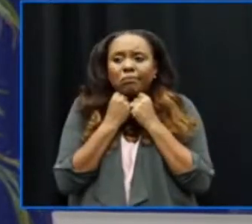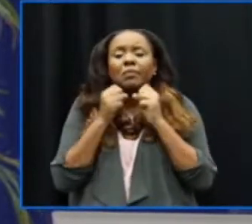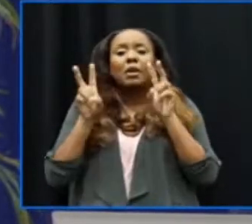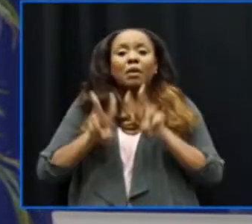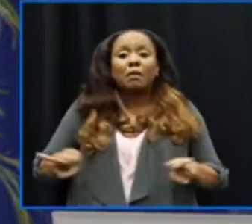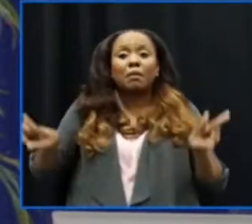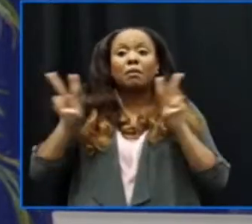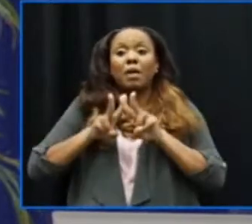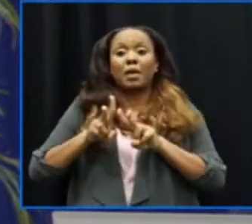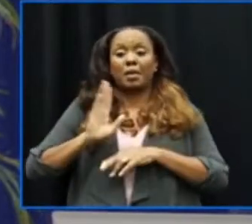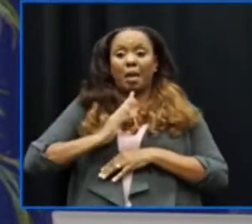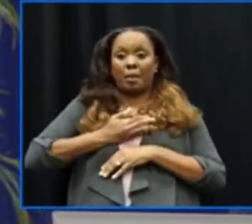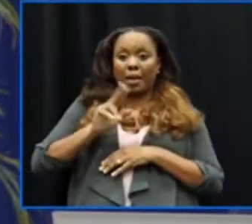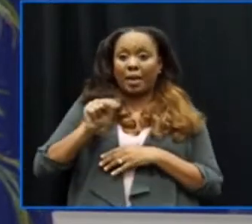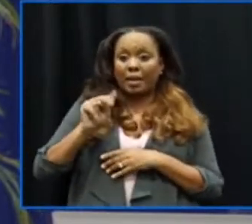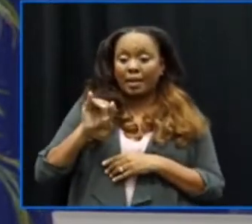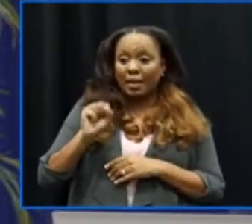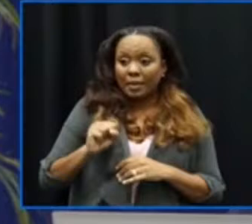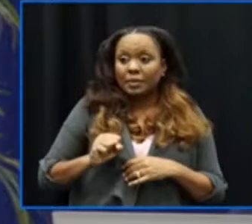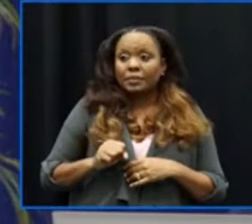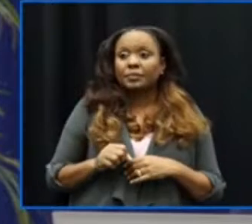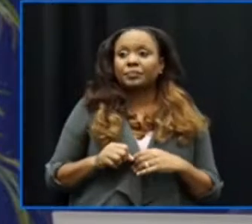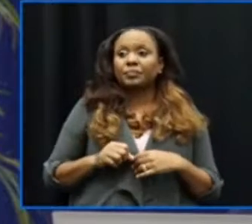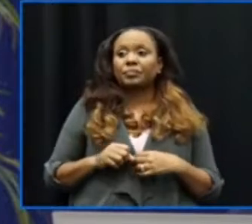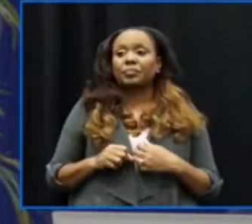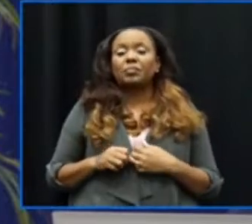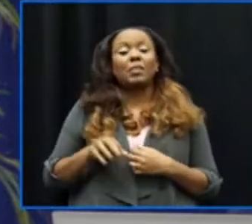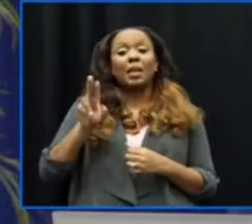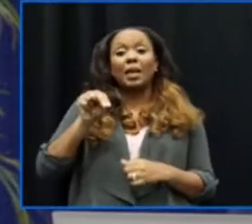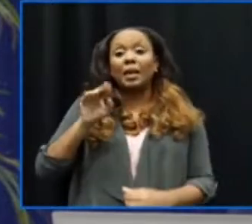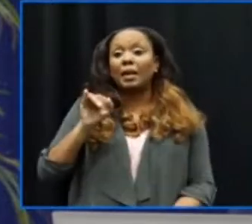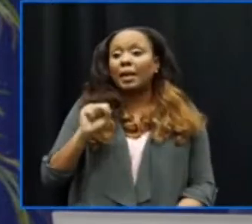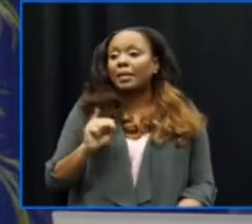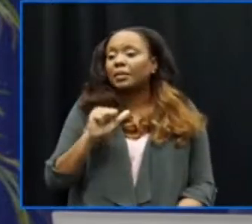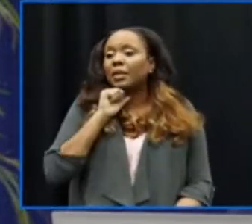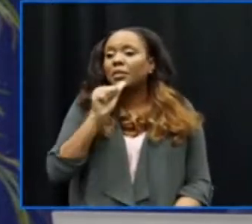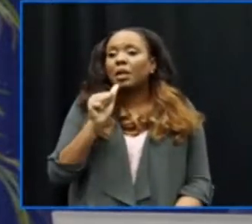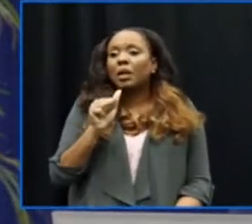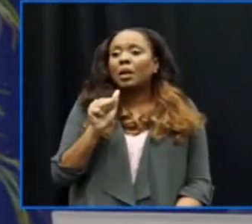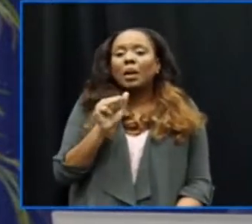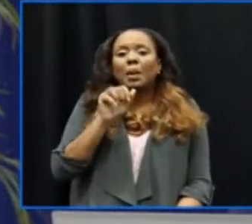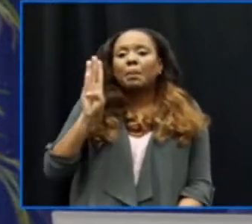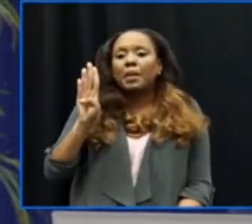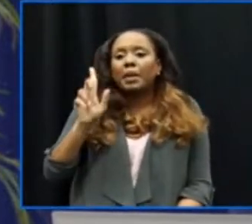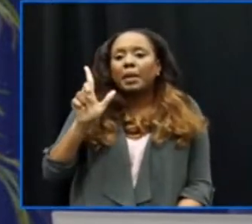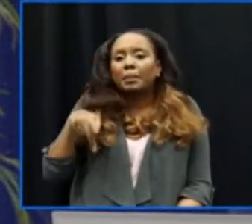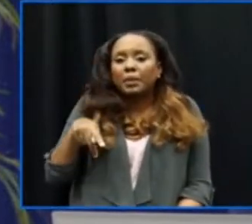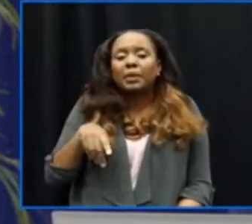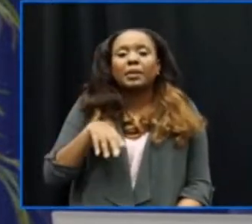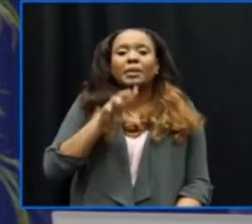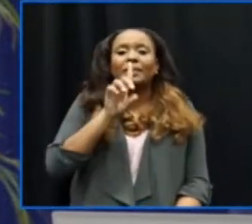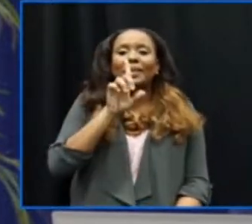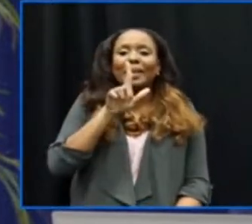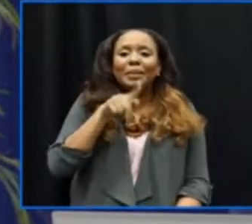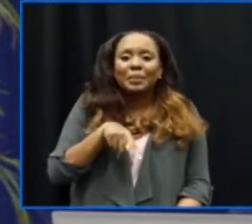save it. It has been identified as a non-partisan issue, and that's been very, very encouraging, because we are talking